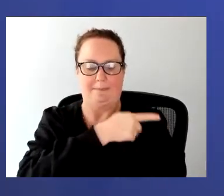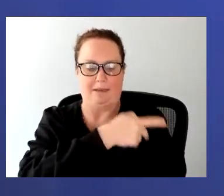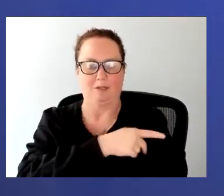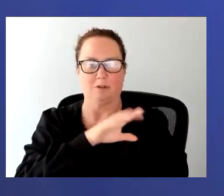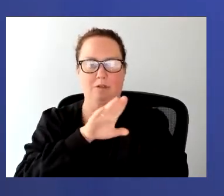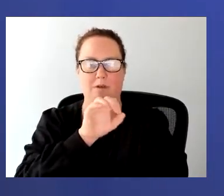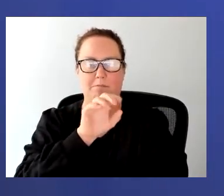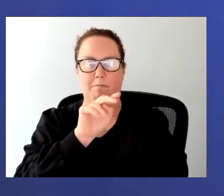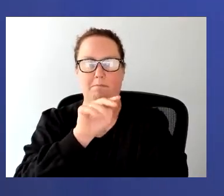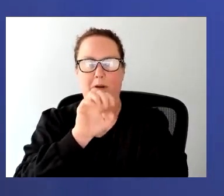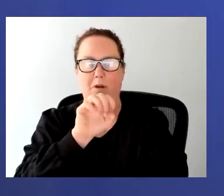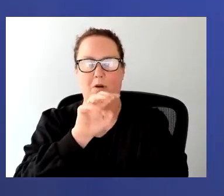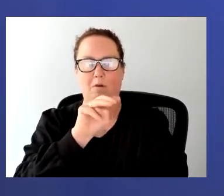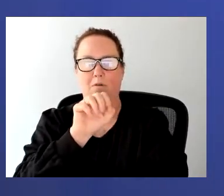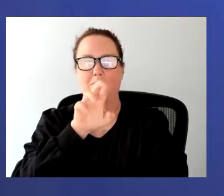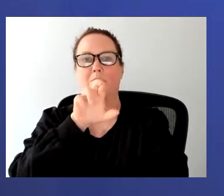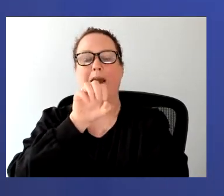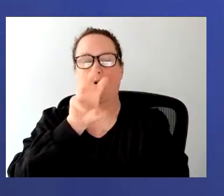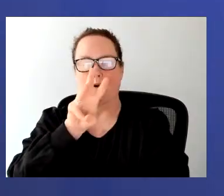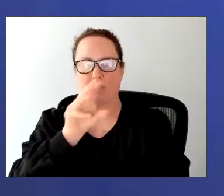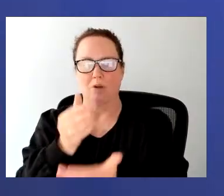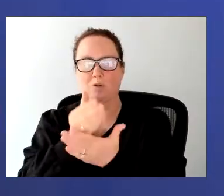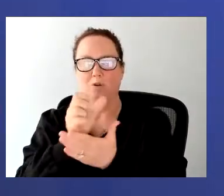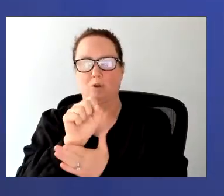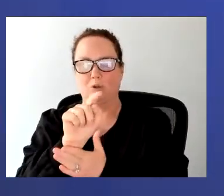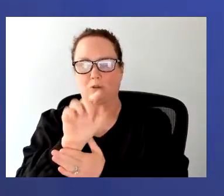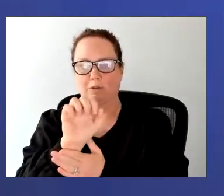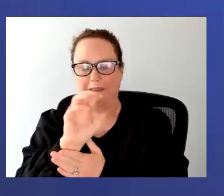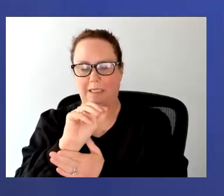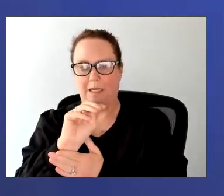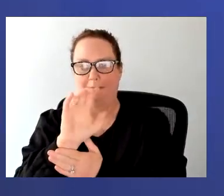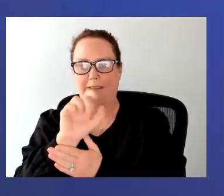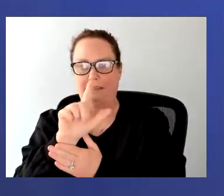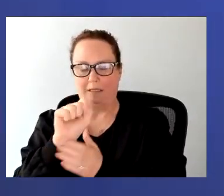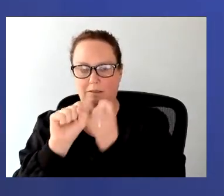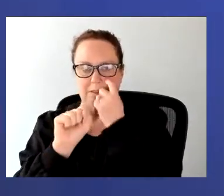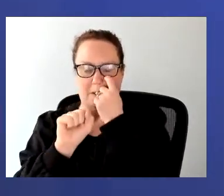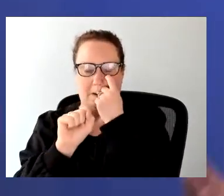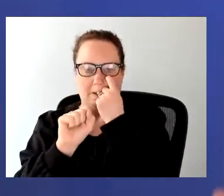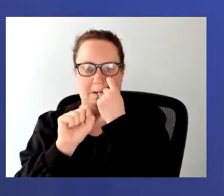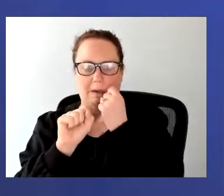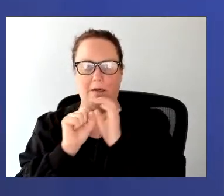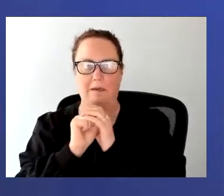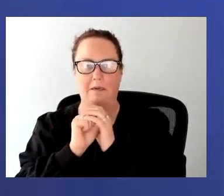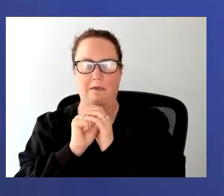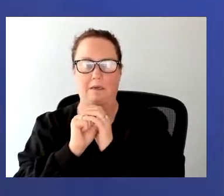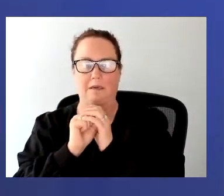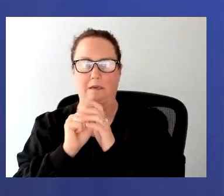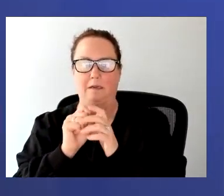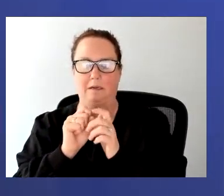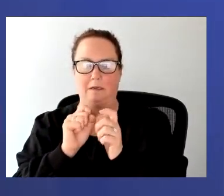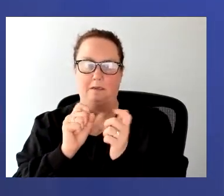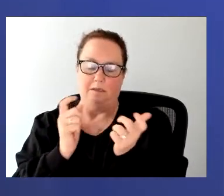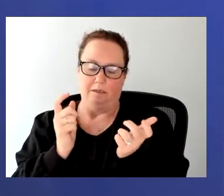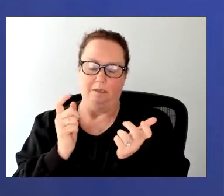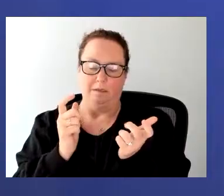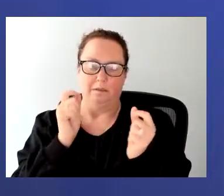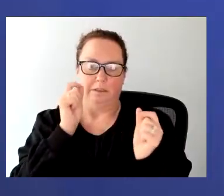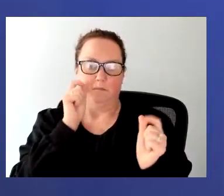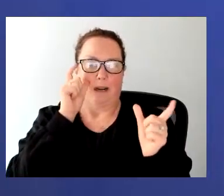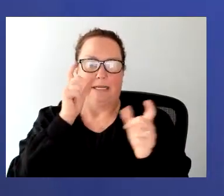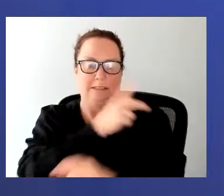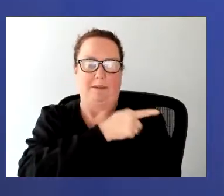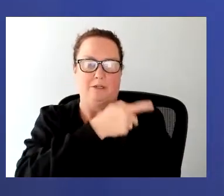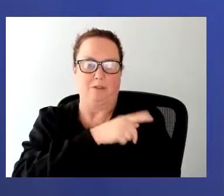so they can become their new stem cells. How do we go about that? And this can sometimes surprise patients. We have to